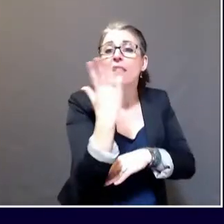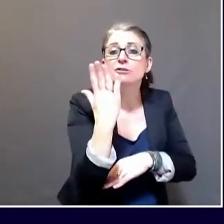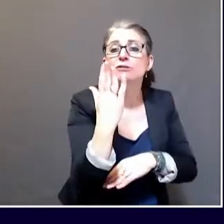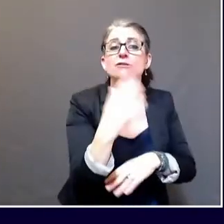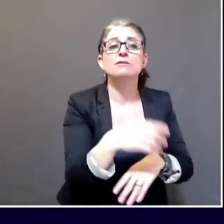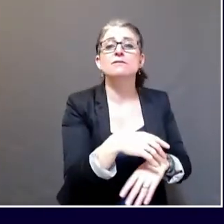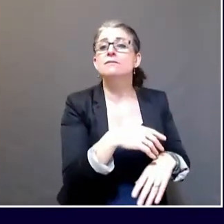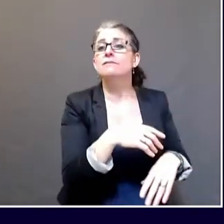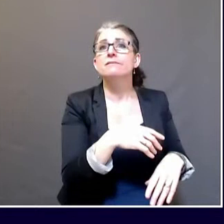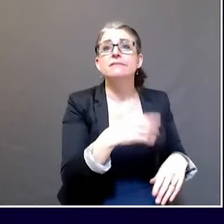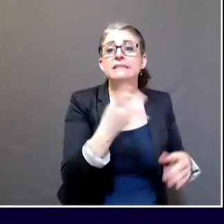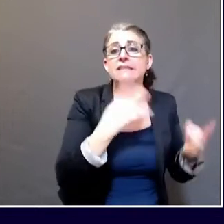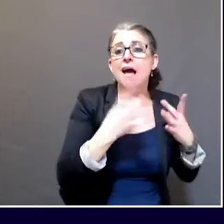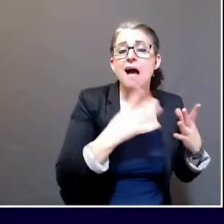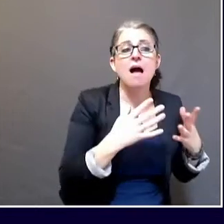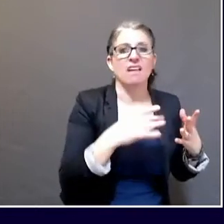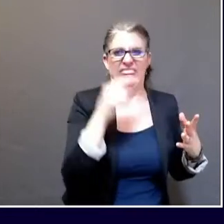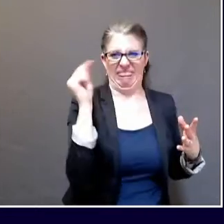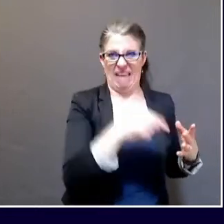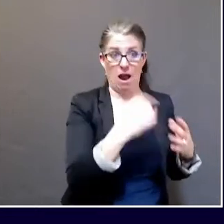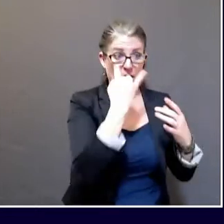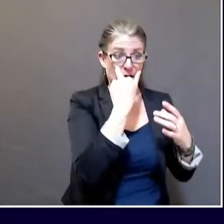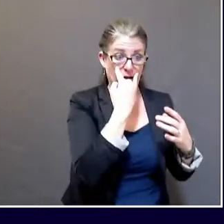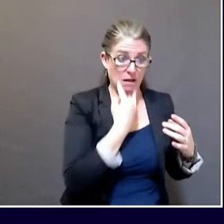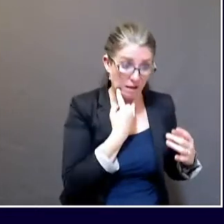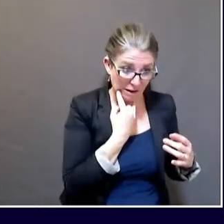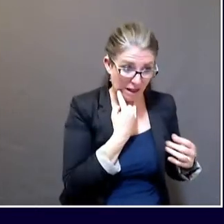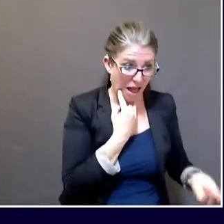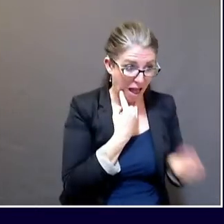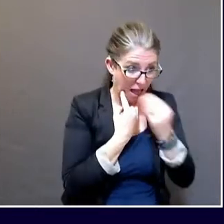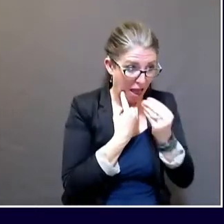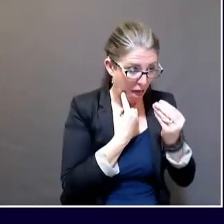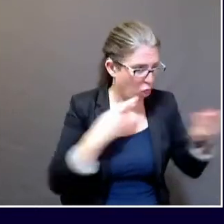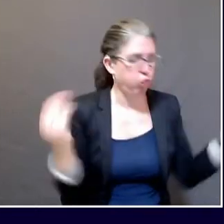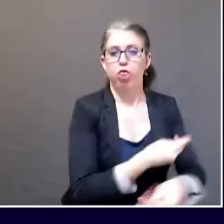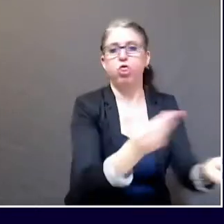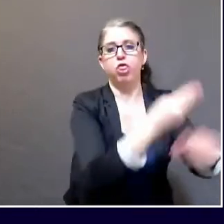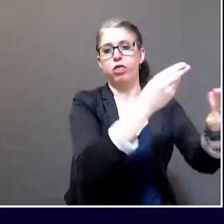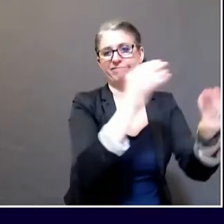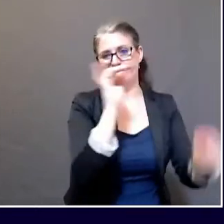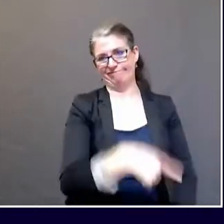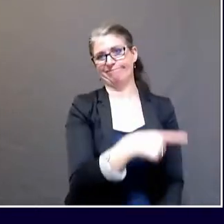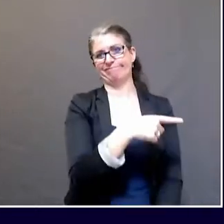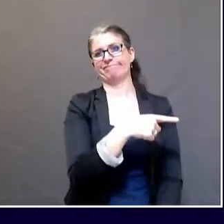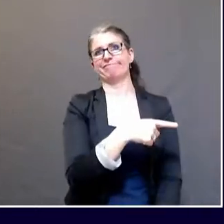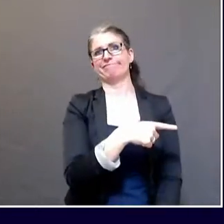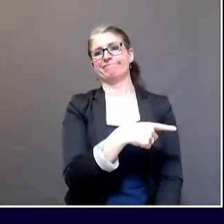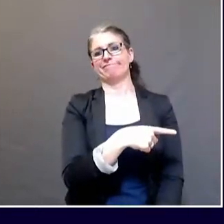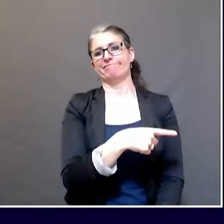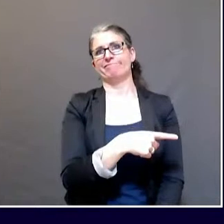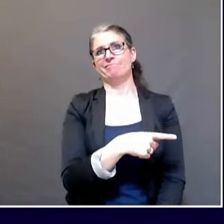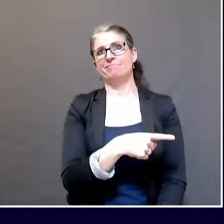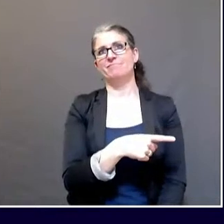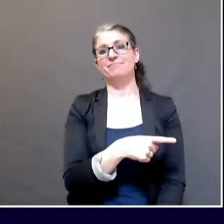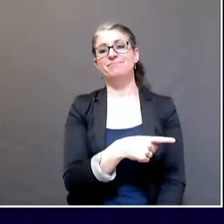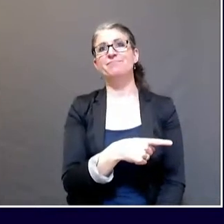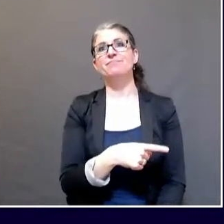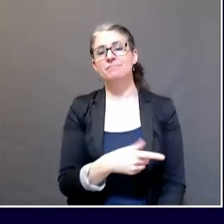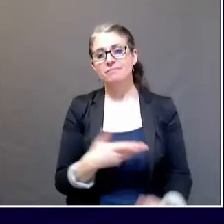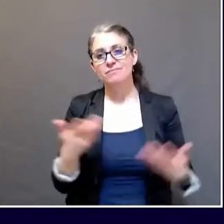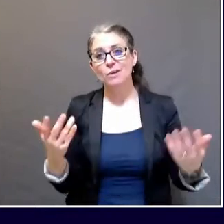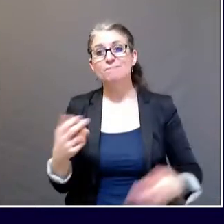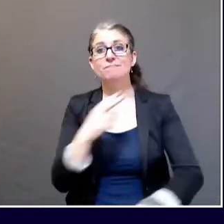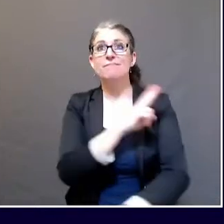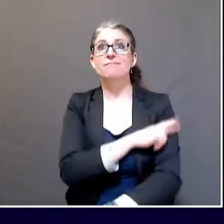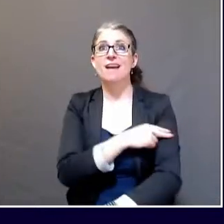mean that hospitals are unsafe, for example. They mean that hospitals are, in some cases, like other workplaces, which is